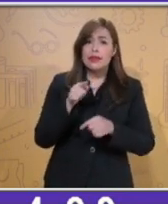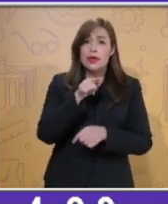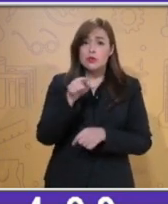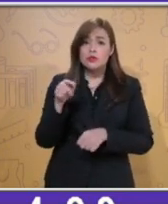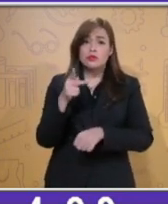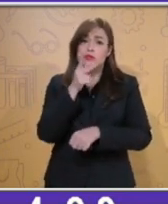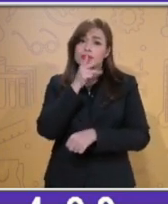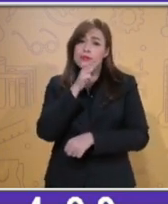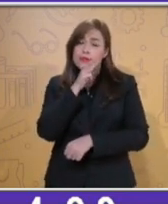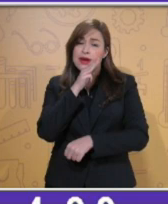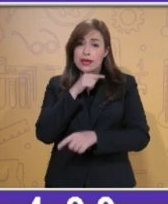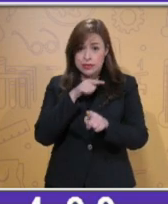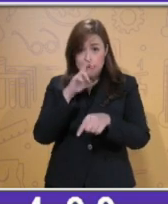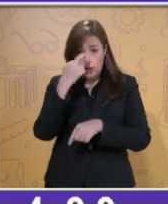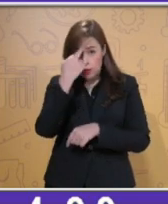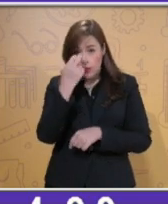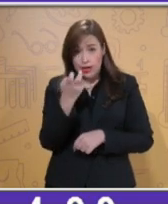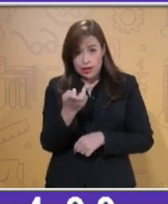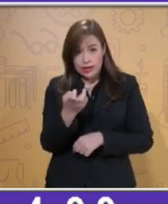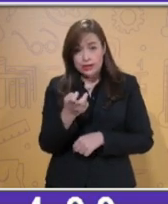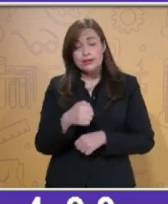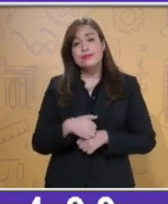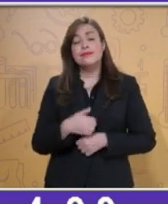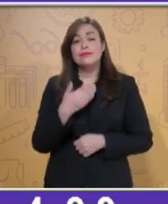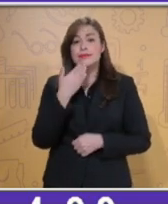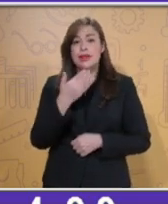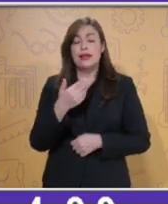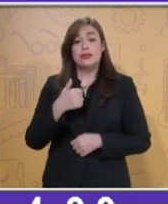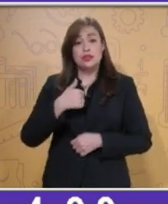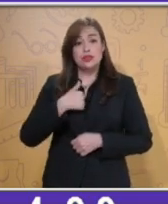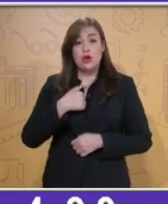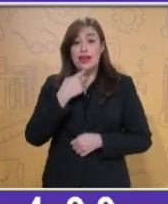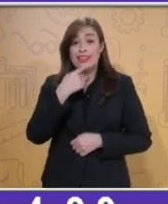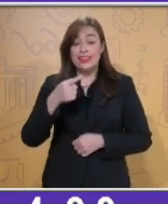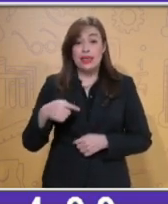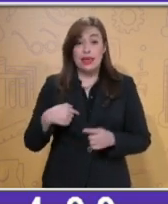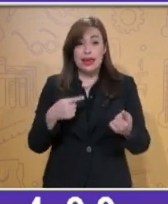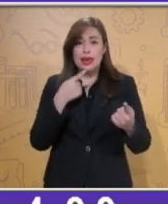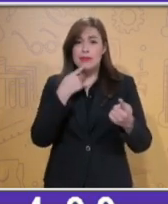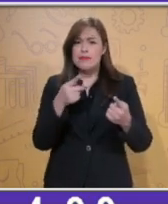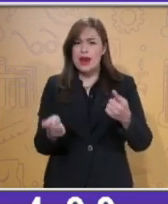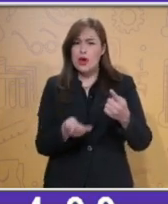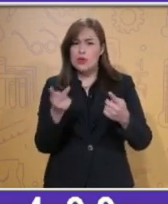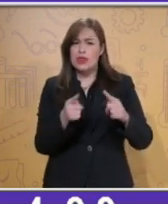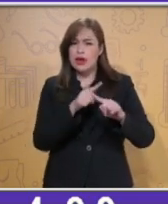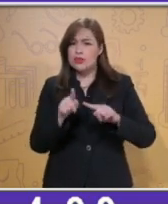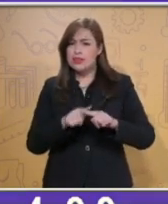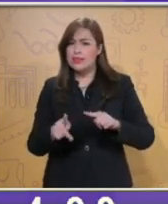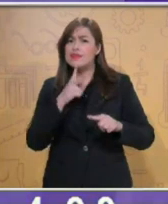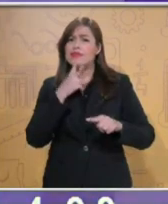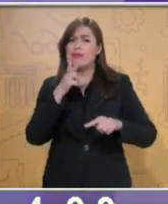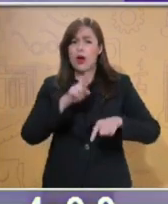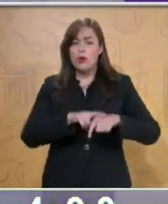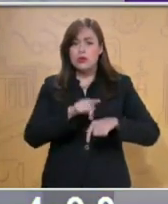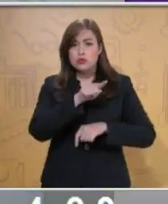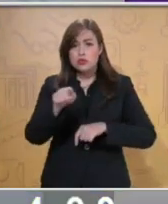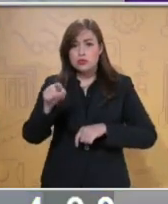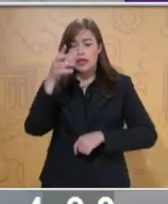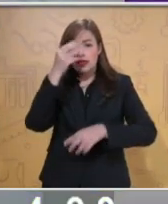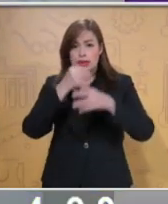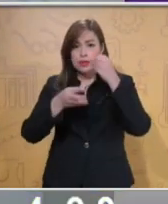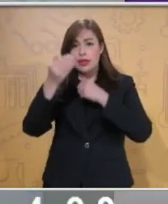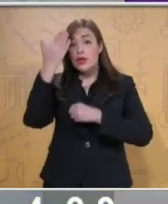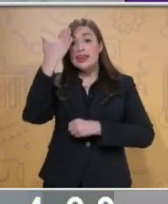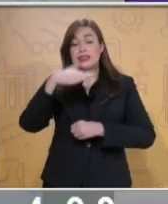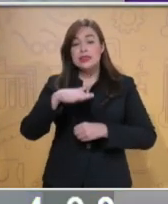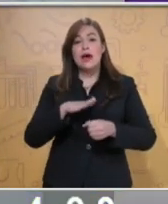parents. Do you remember that? I asked you were going to use all your vocabulary to talk about what you know about comic